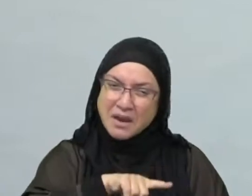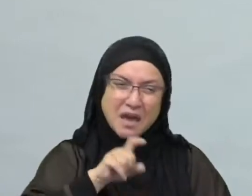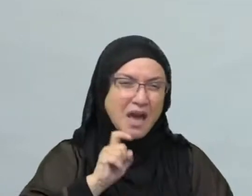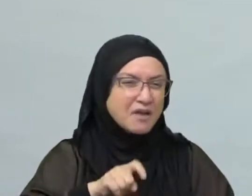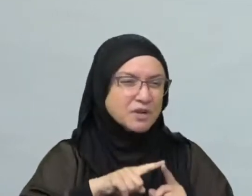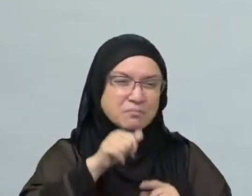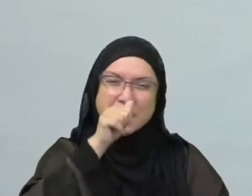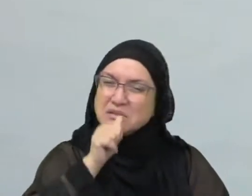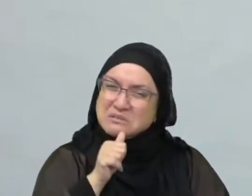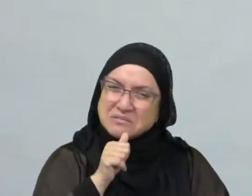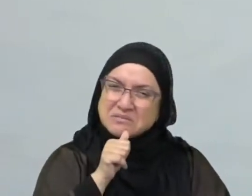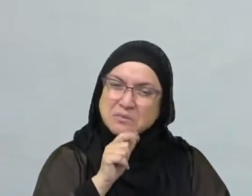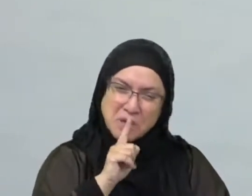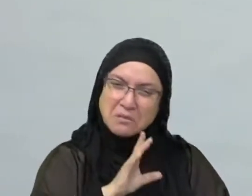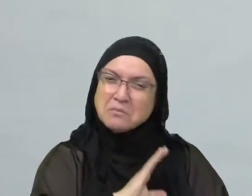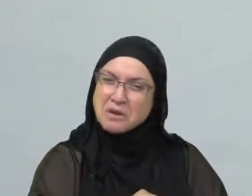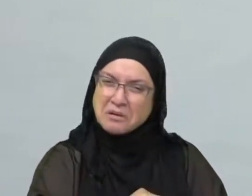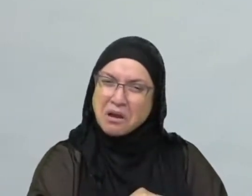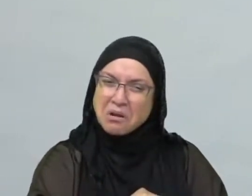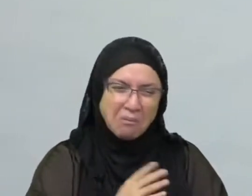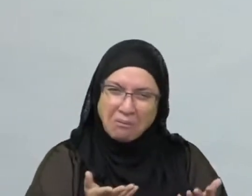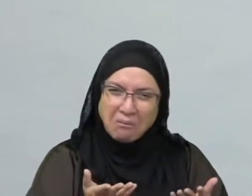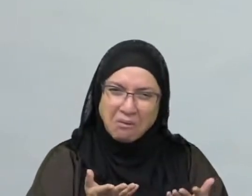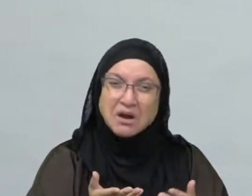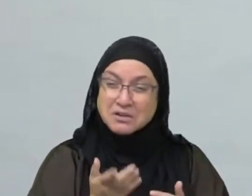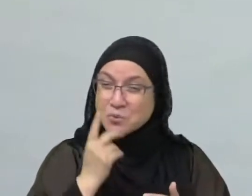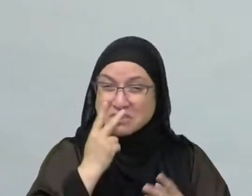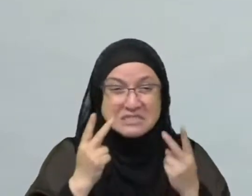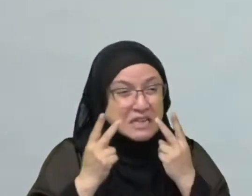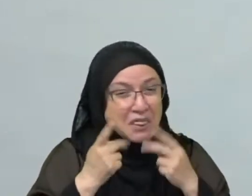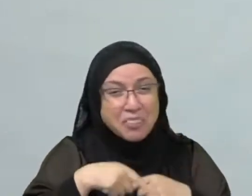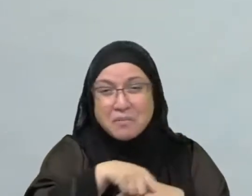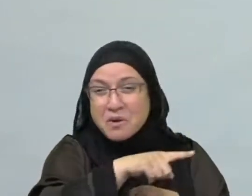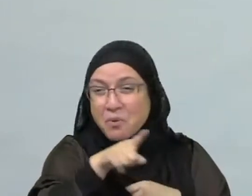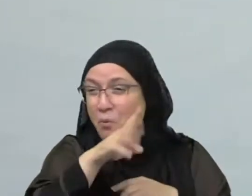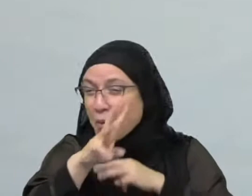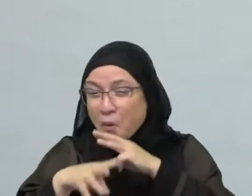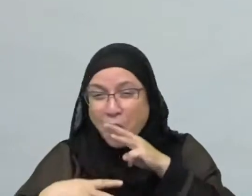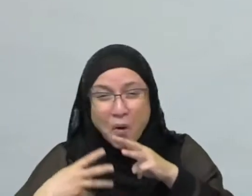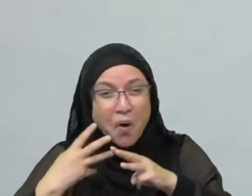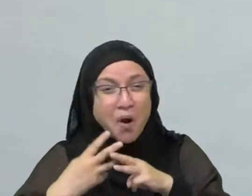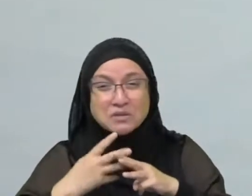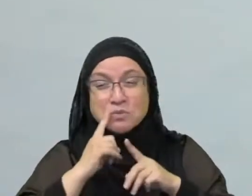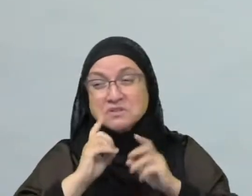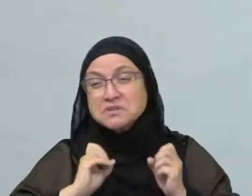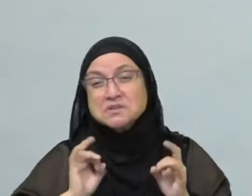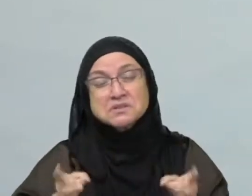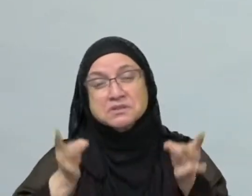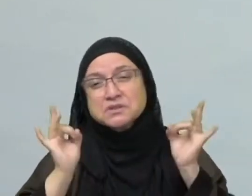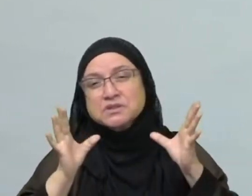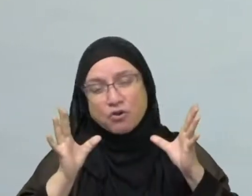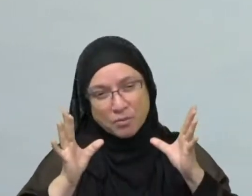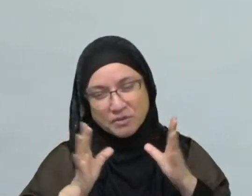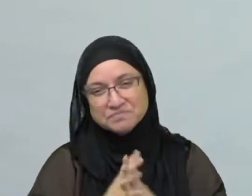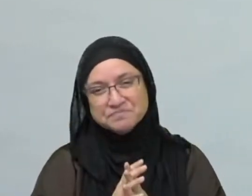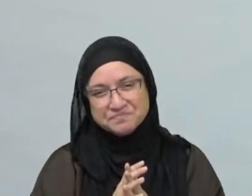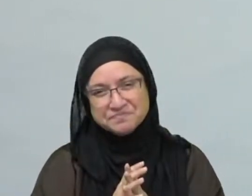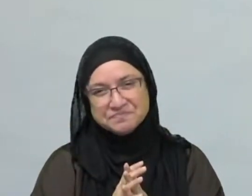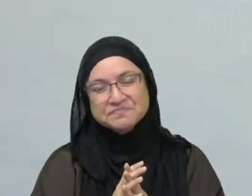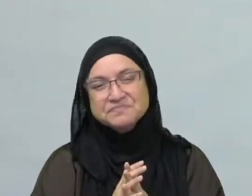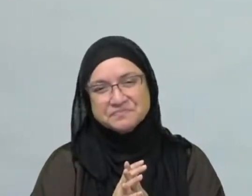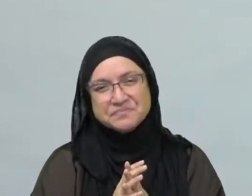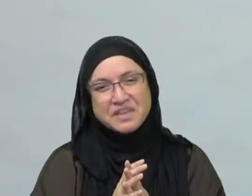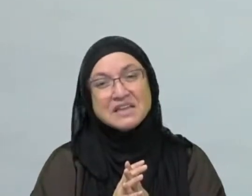these disgusting actions are taking place, when these people who have no moral fiber are pouring wine on dead